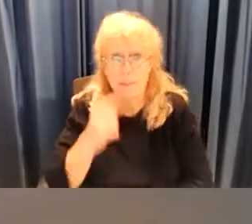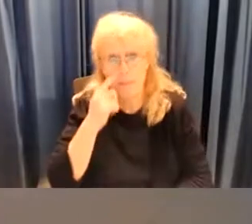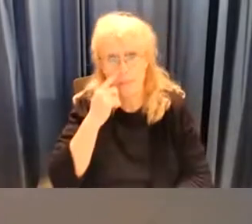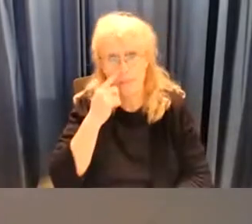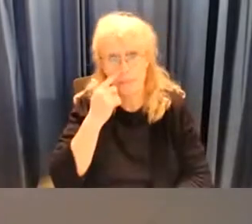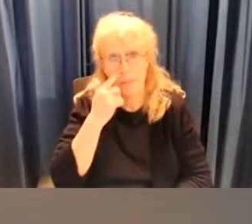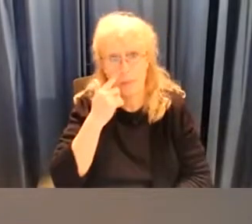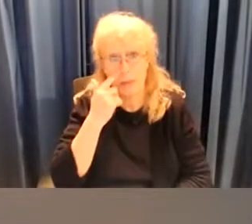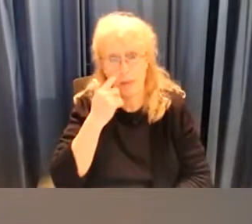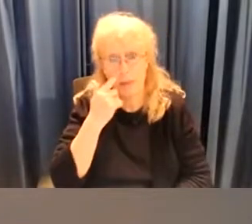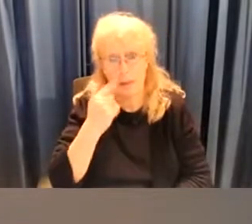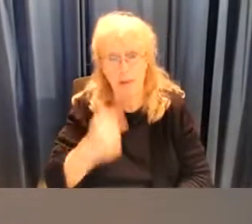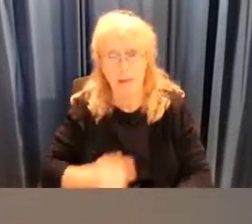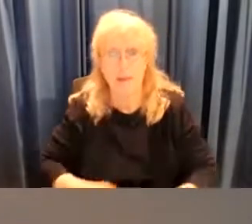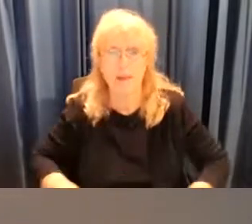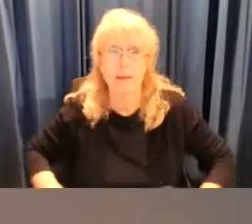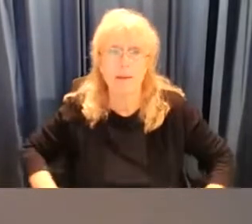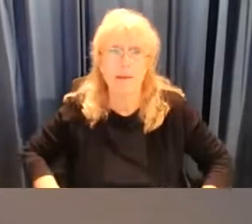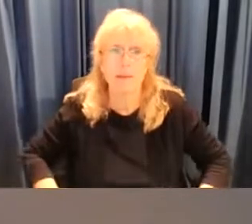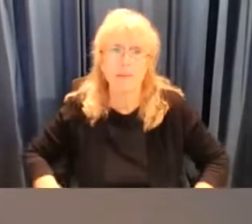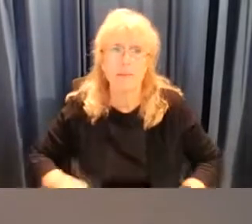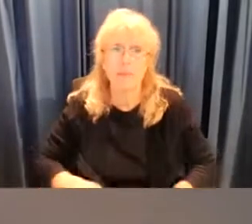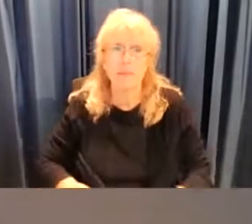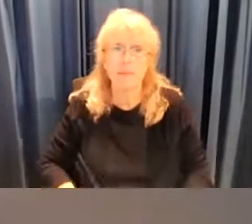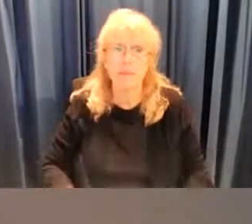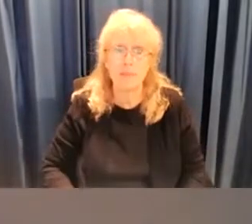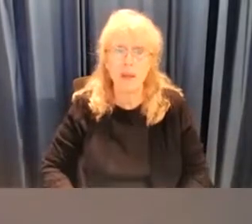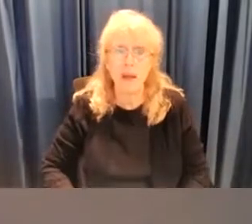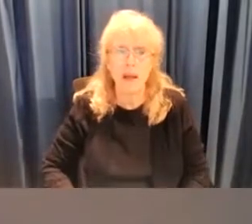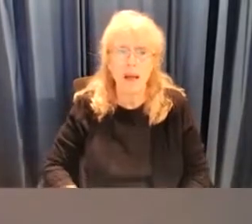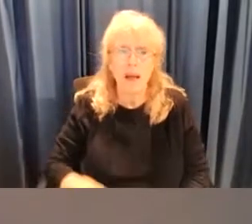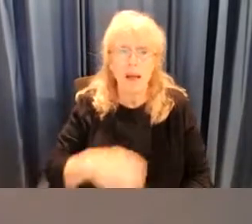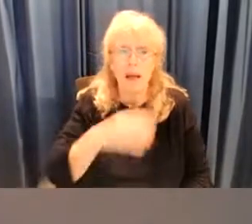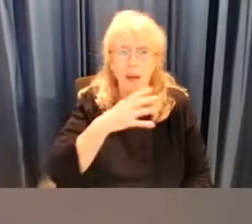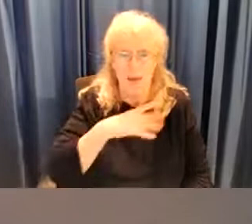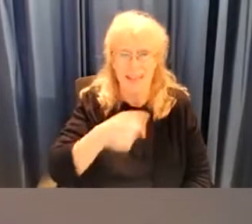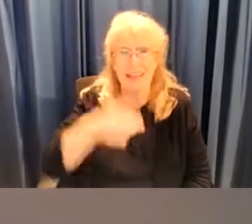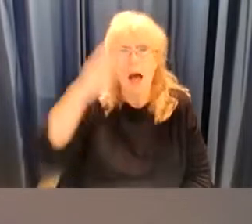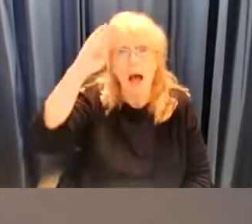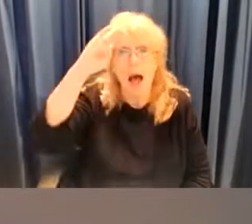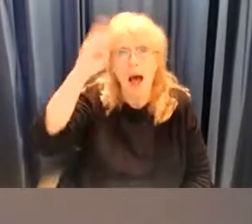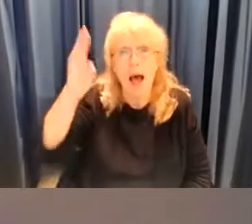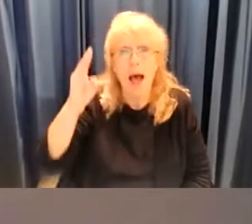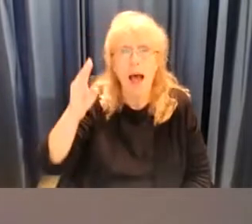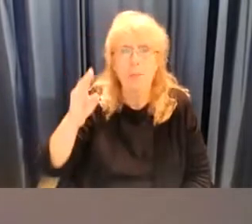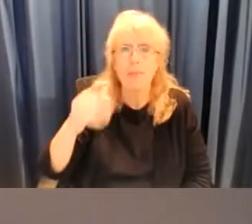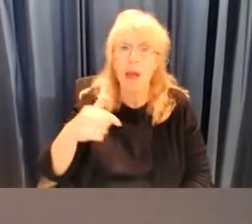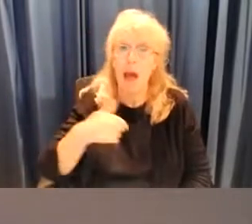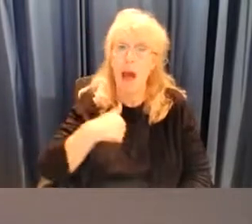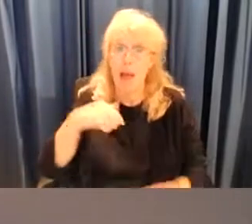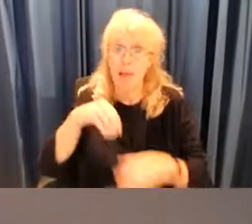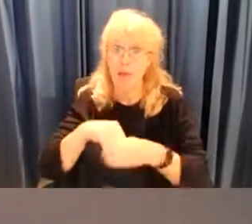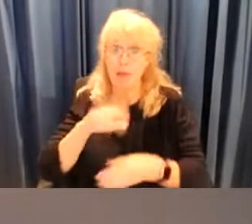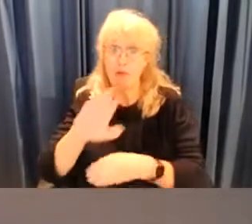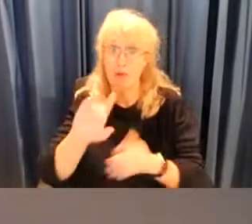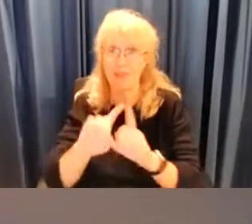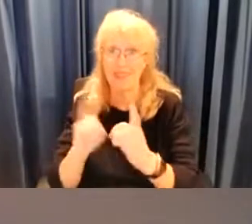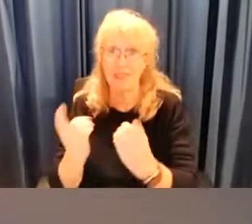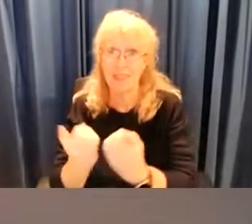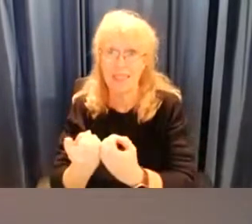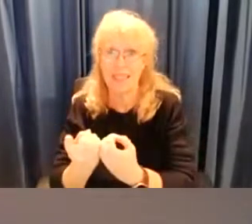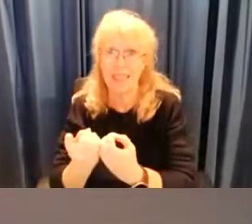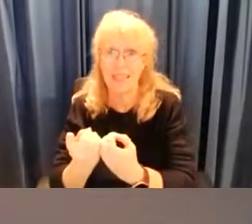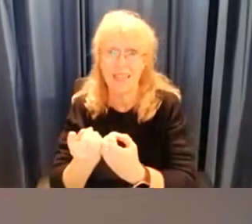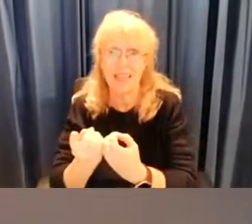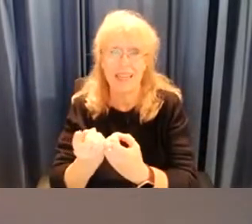Go ahead, Josie. Go ahead. Yeah. Hi, Commissioner Willey. I'm in your district. I'm a small